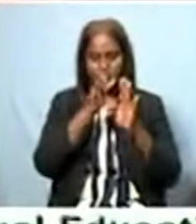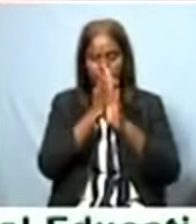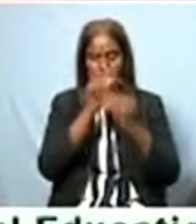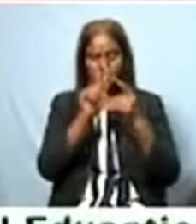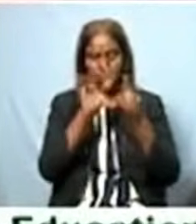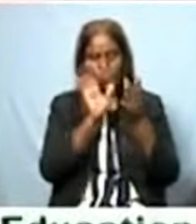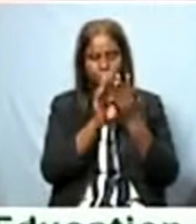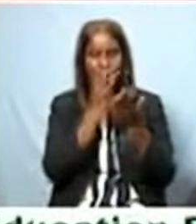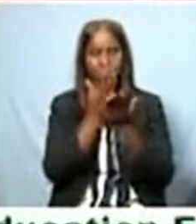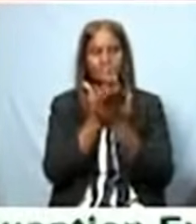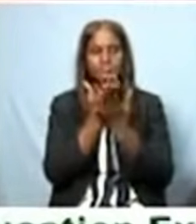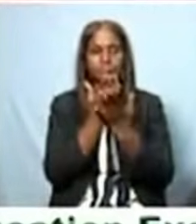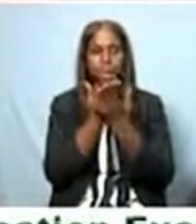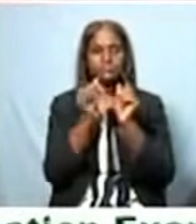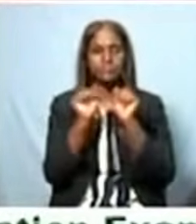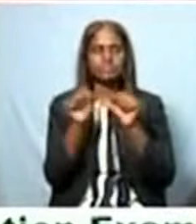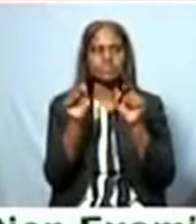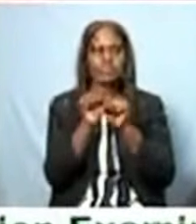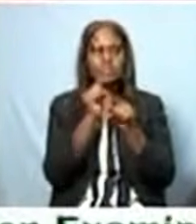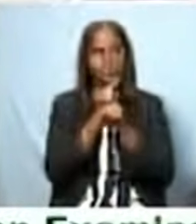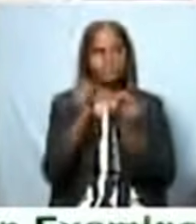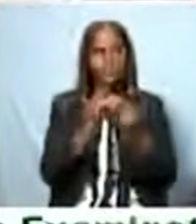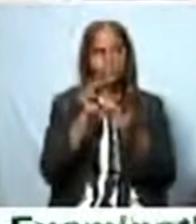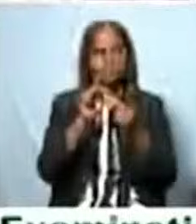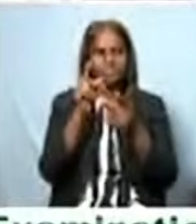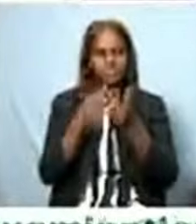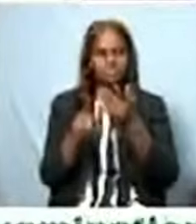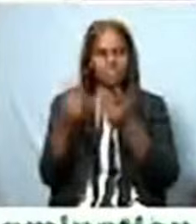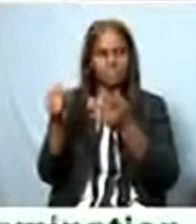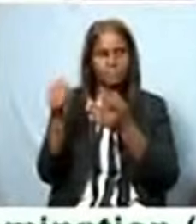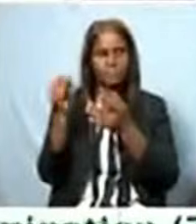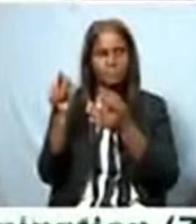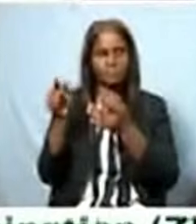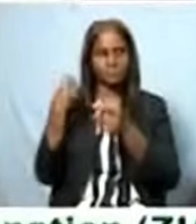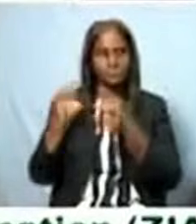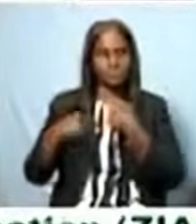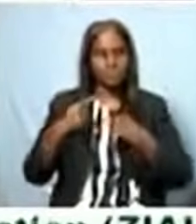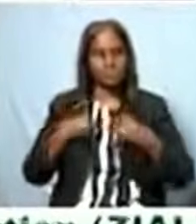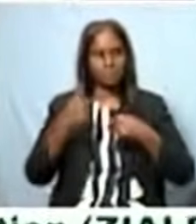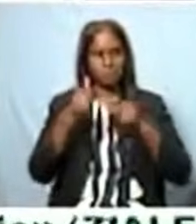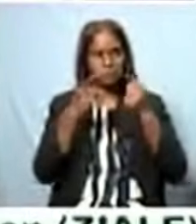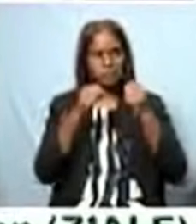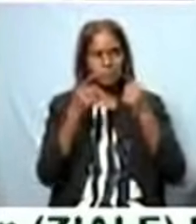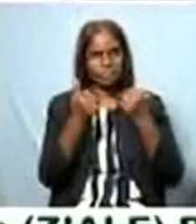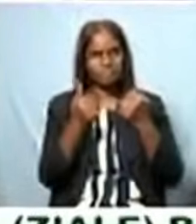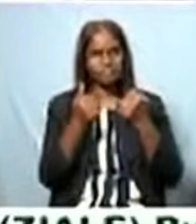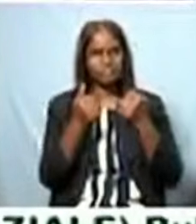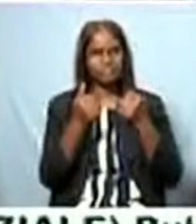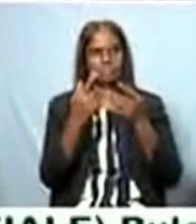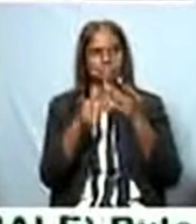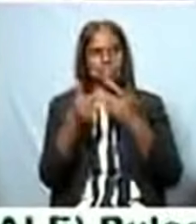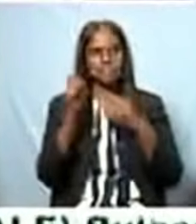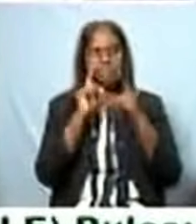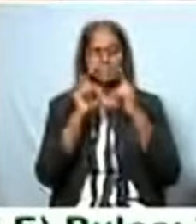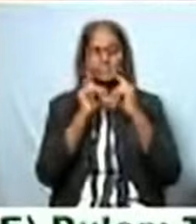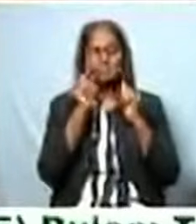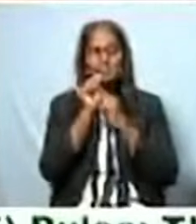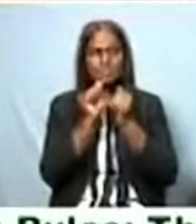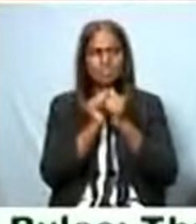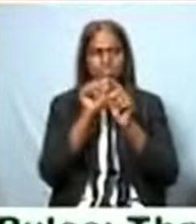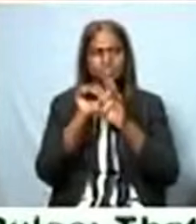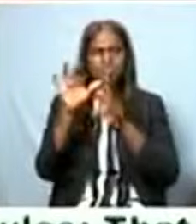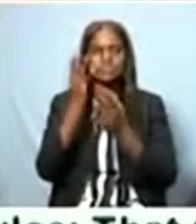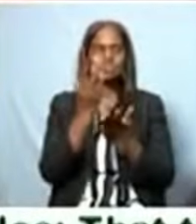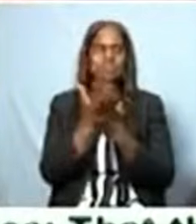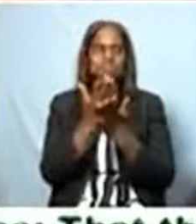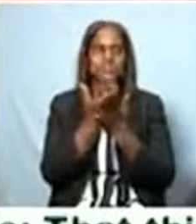the motion, just like what the mover described, what he was talking about in his